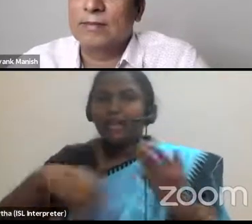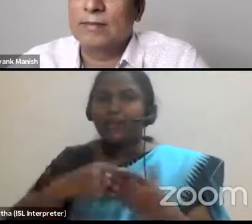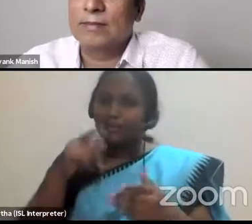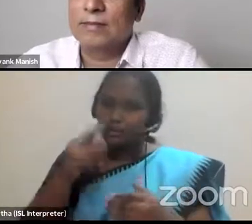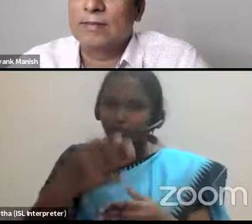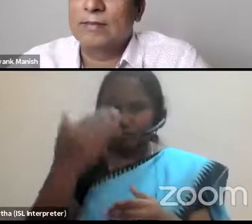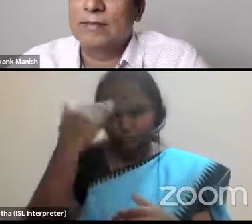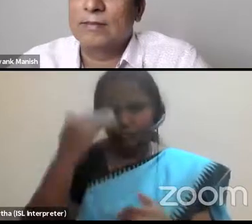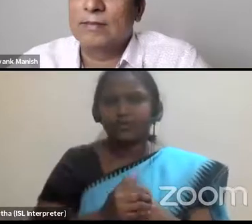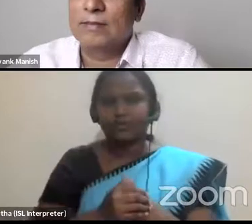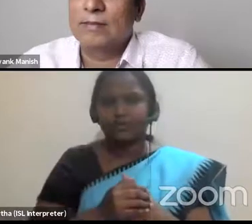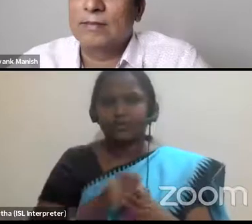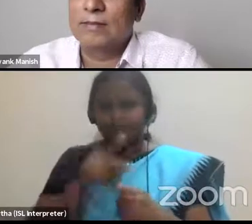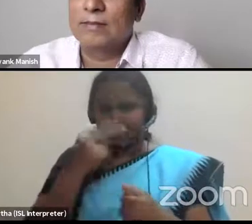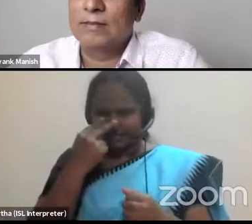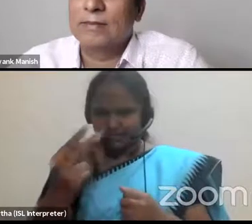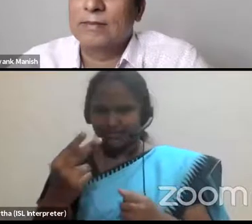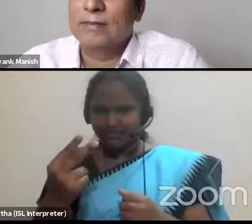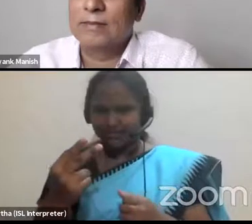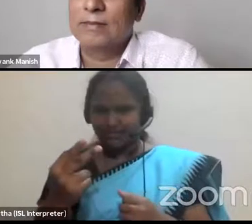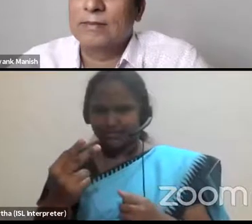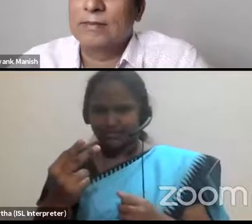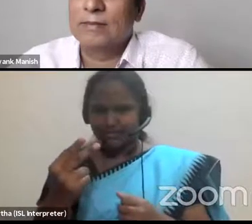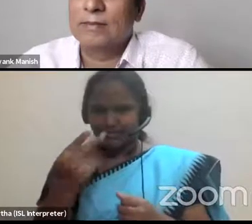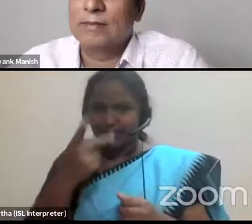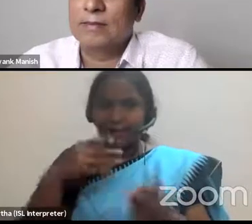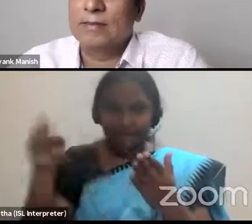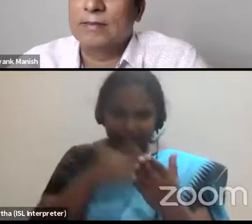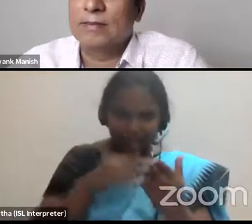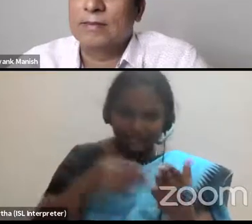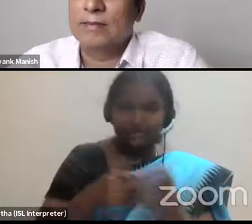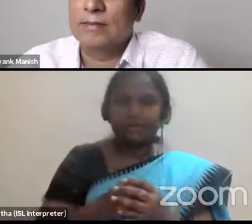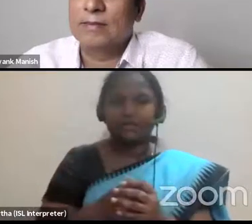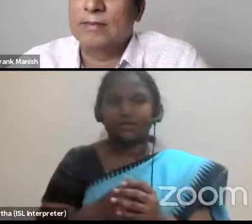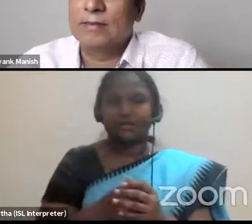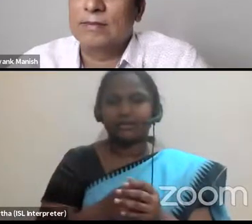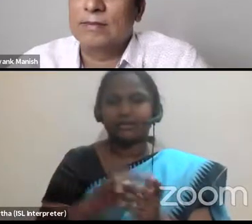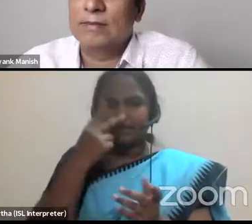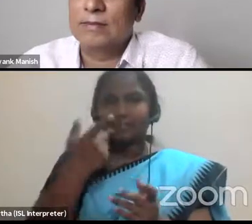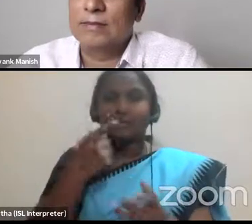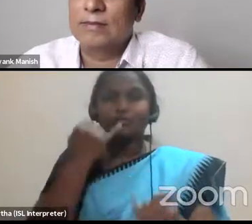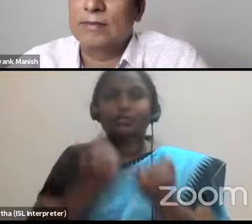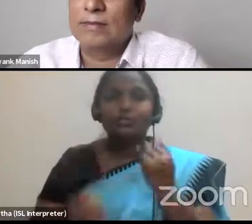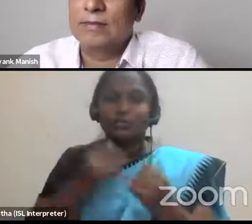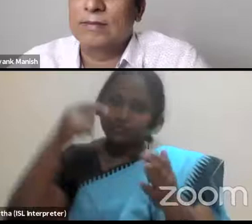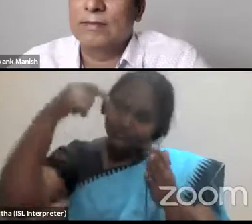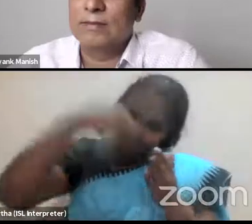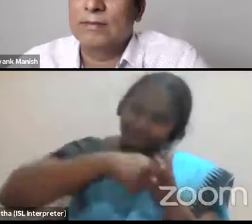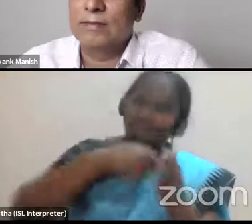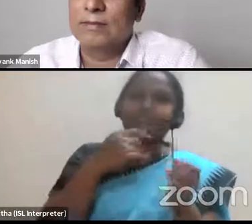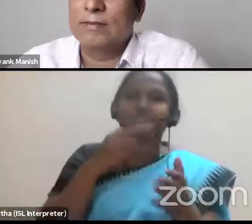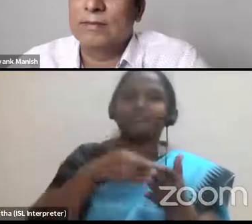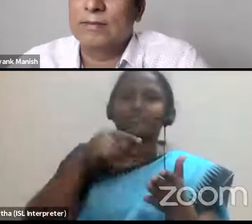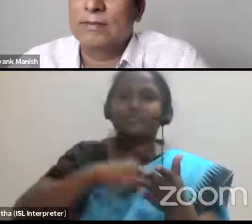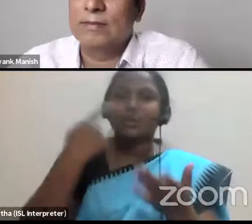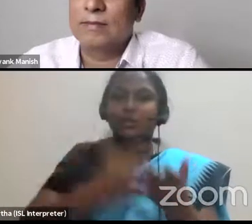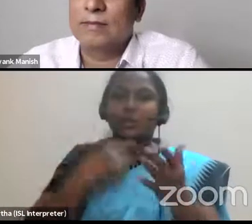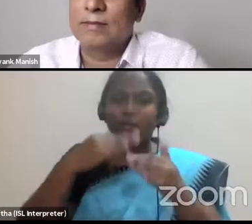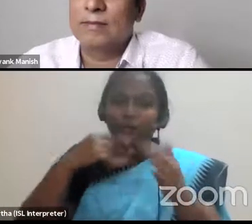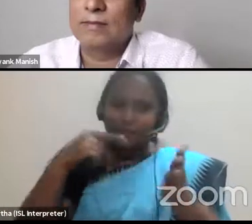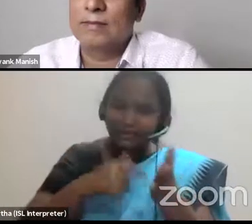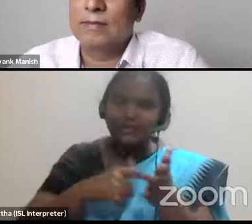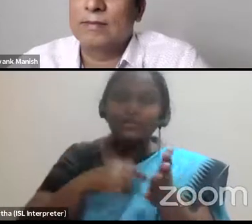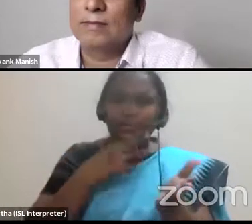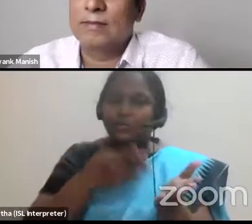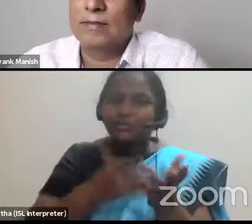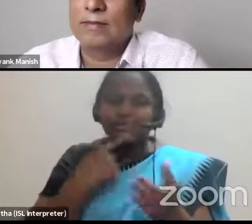you. Not if you're looking at a painting, you look at the history of the painting and who has built and what are the trivia about this